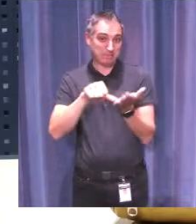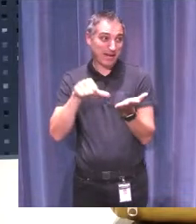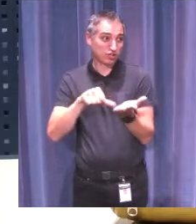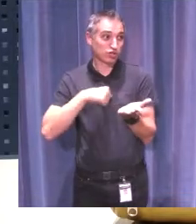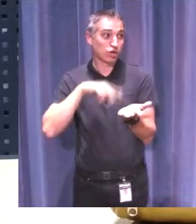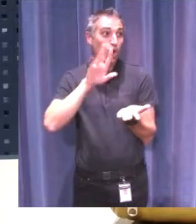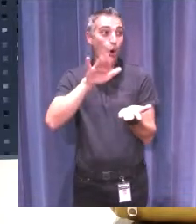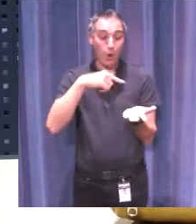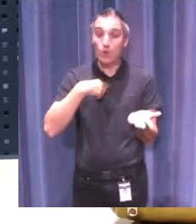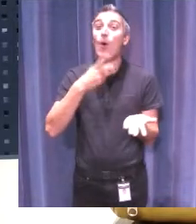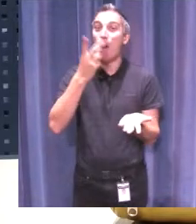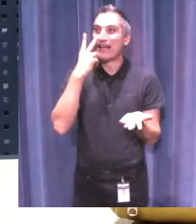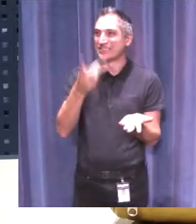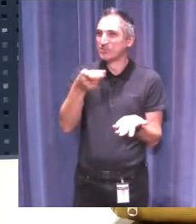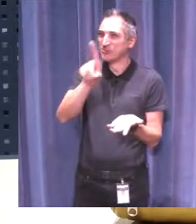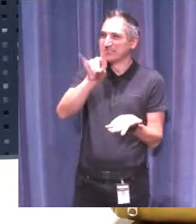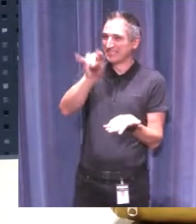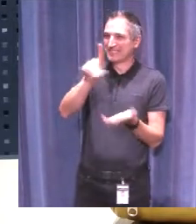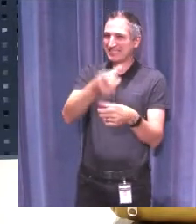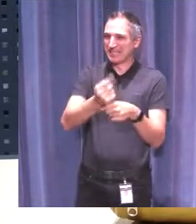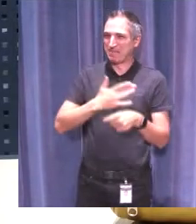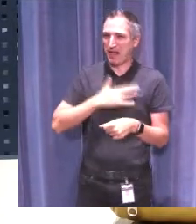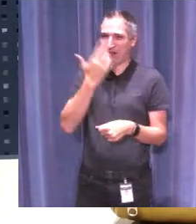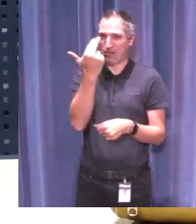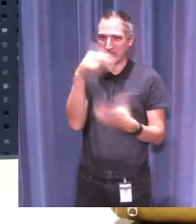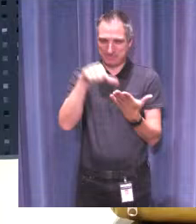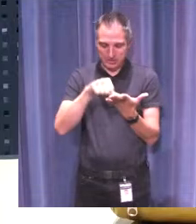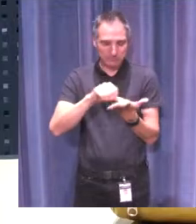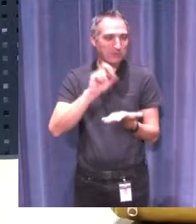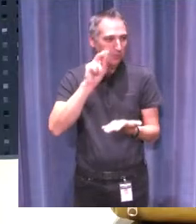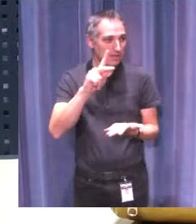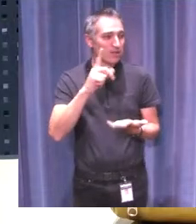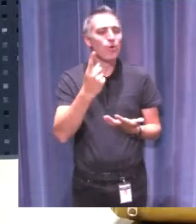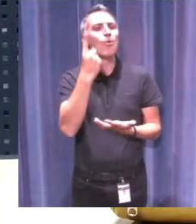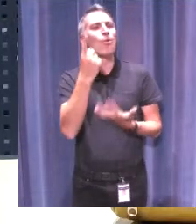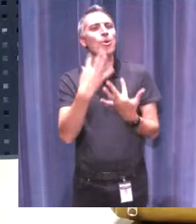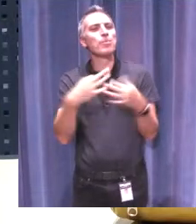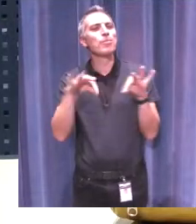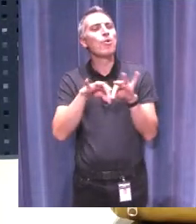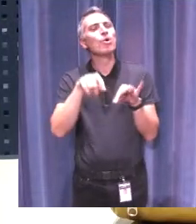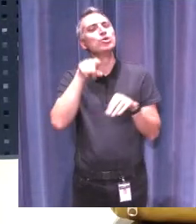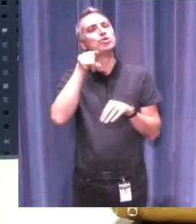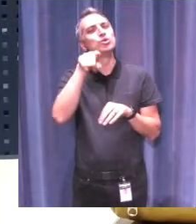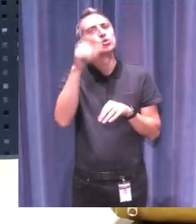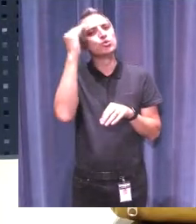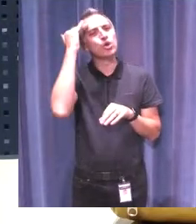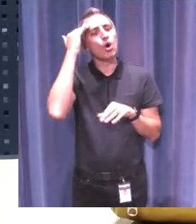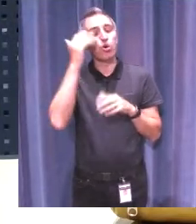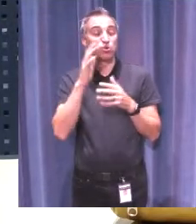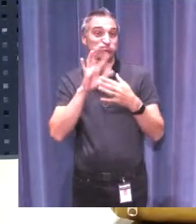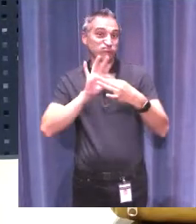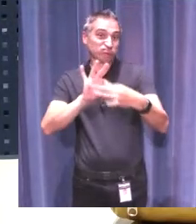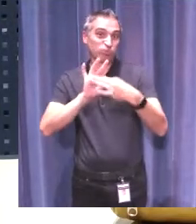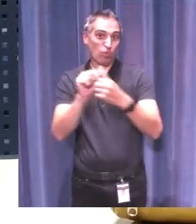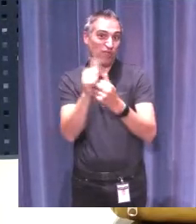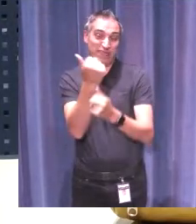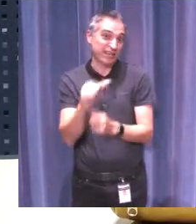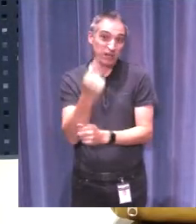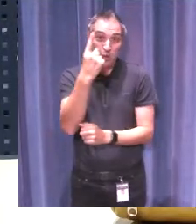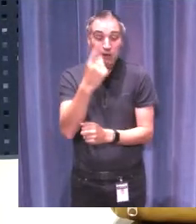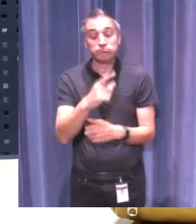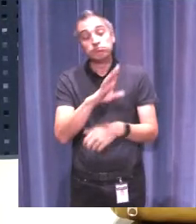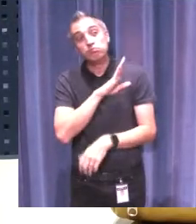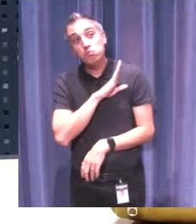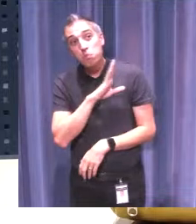I see, perhaps. Okay, the one important thing about dealing with anybody, whether it's a board